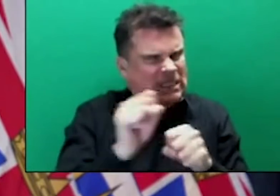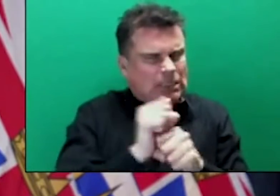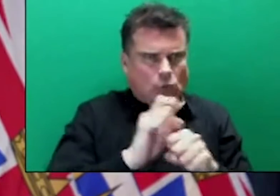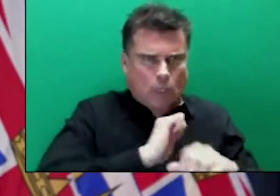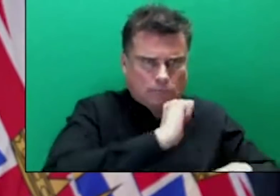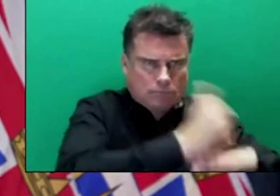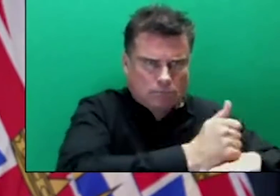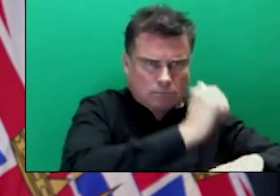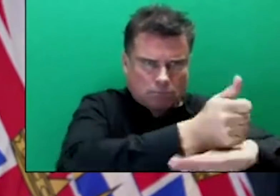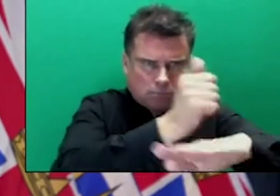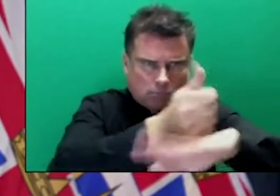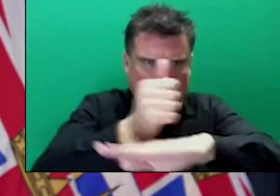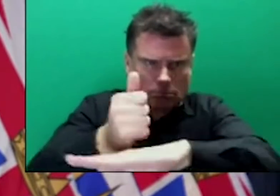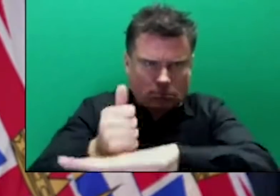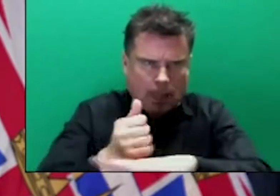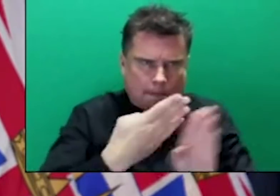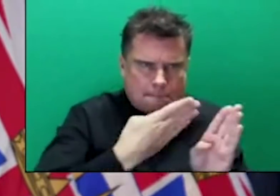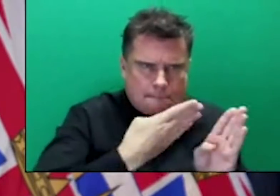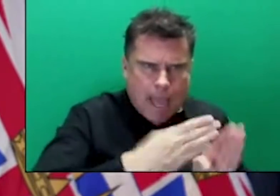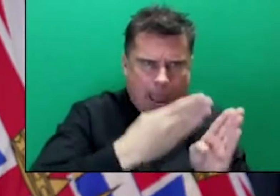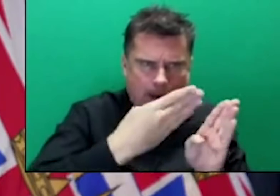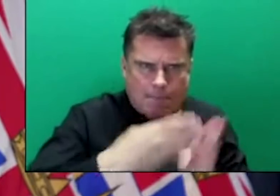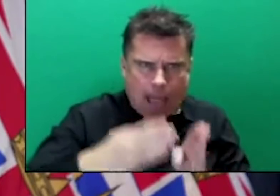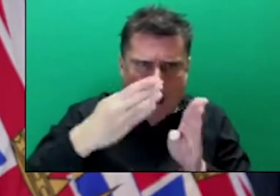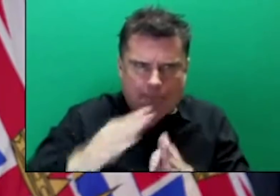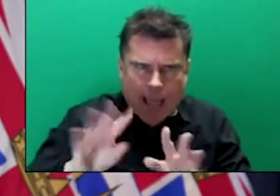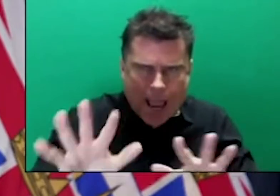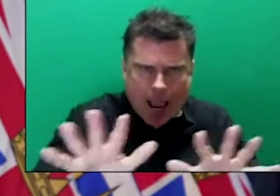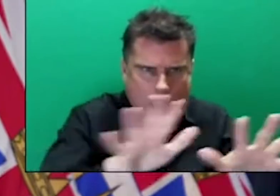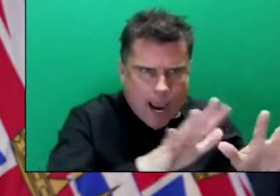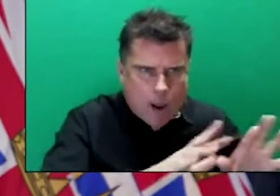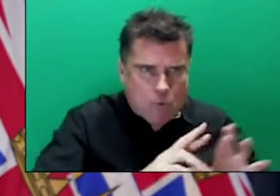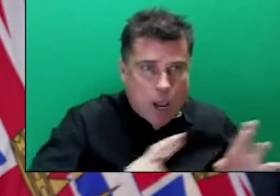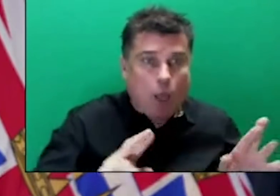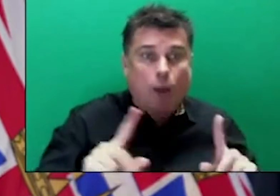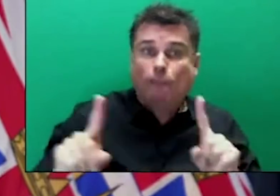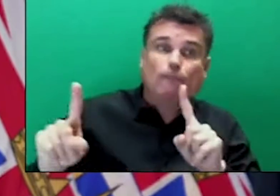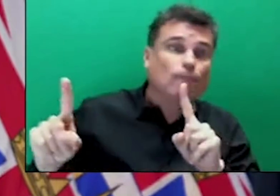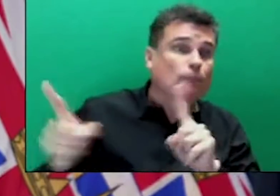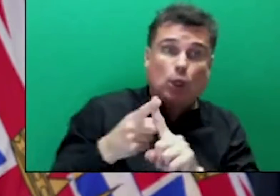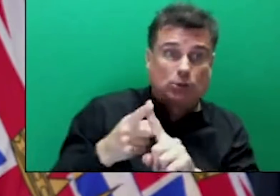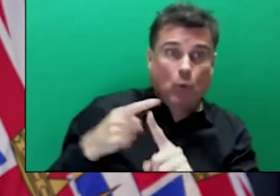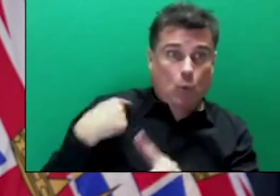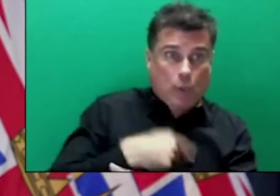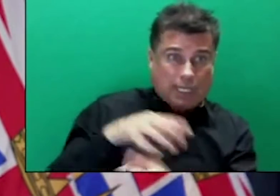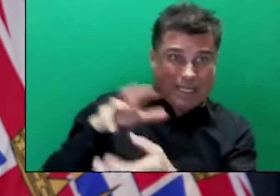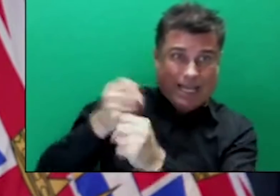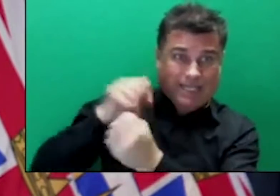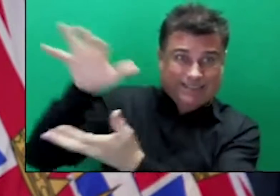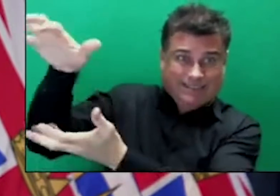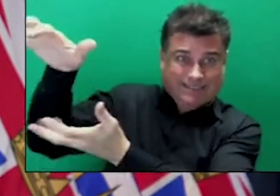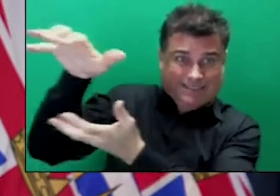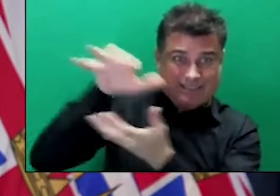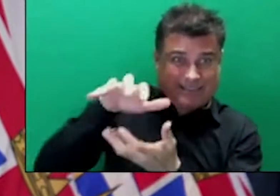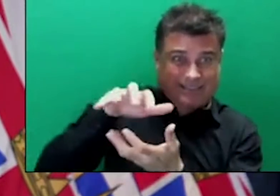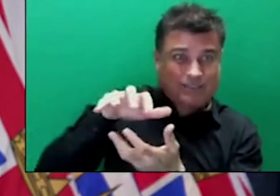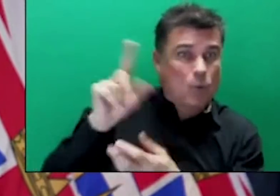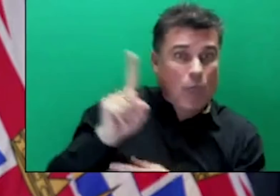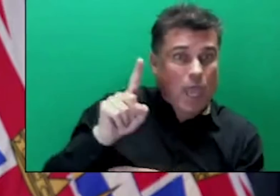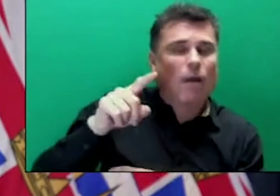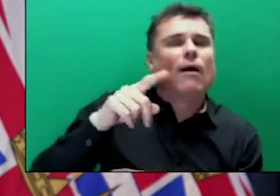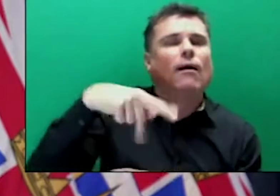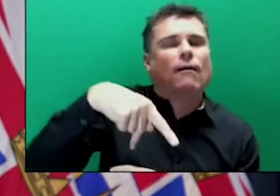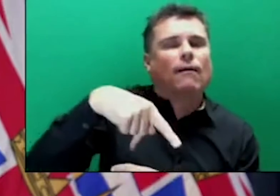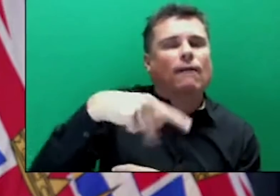vaccine that we'll be receiving is the Pfizer vaccine, which means it has to be kept at -80. So there